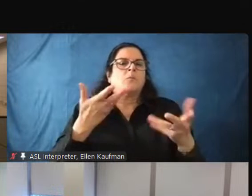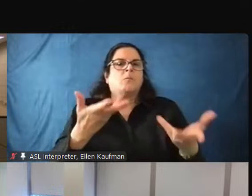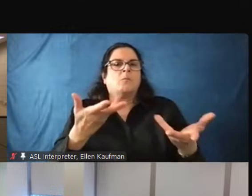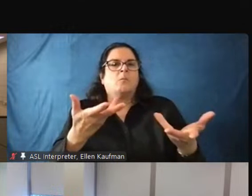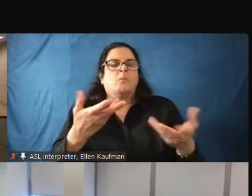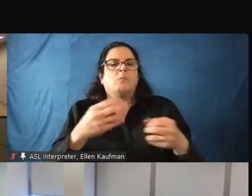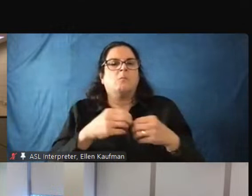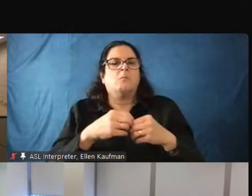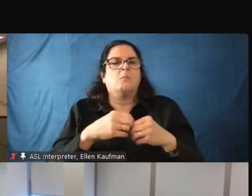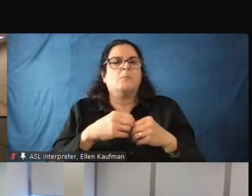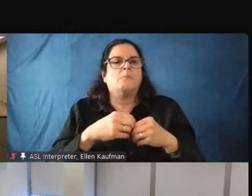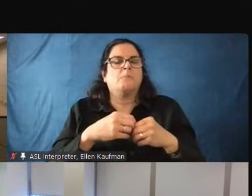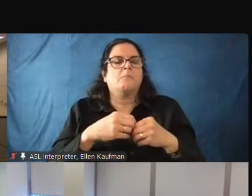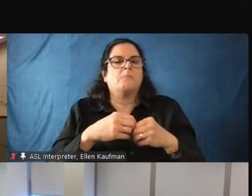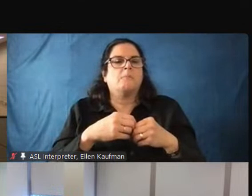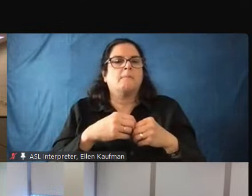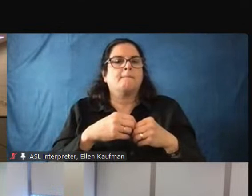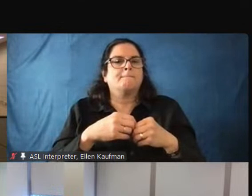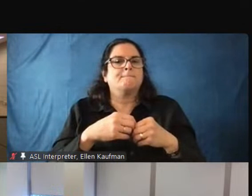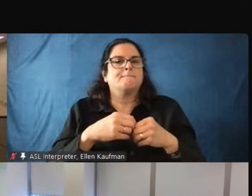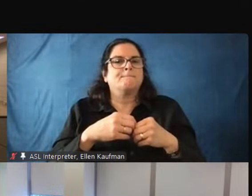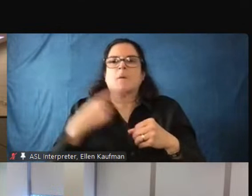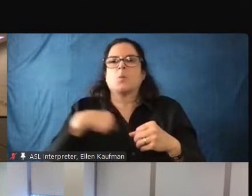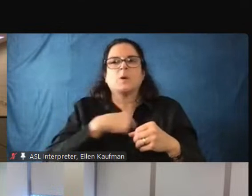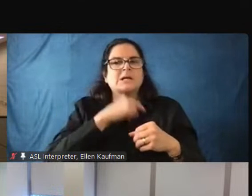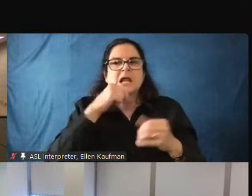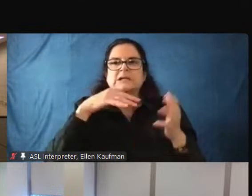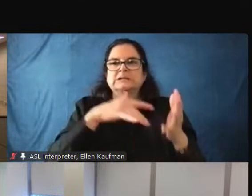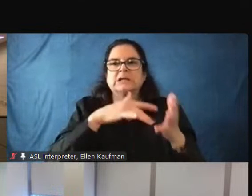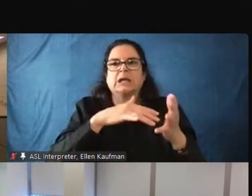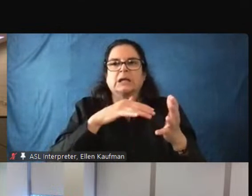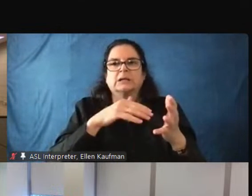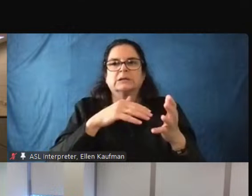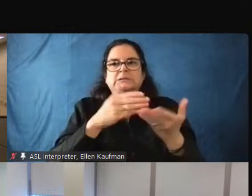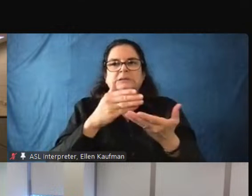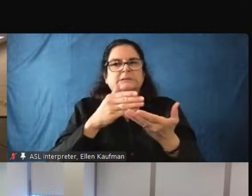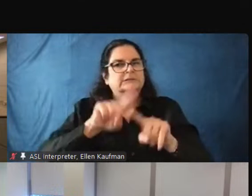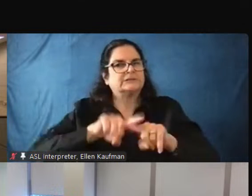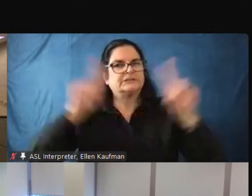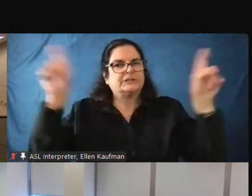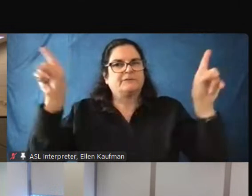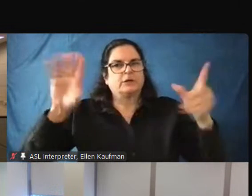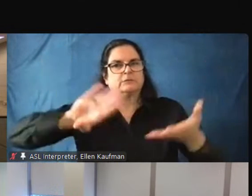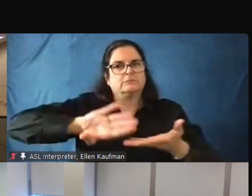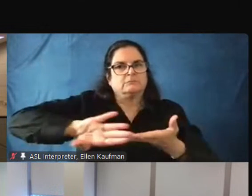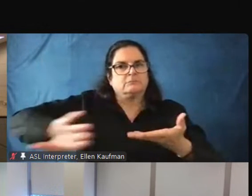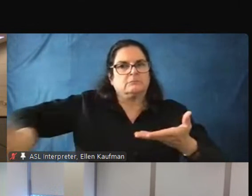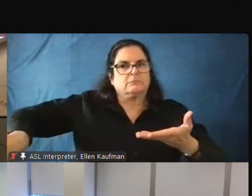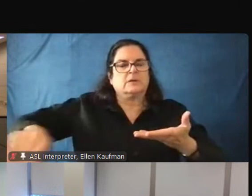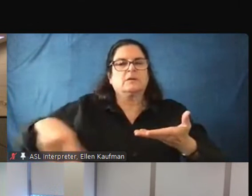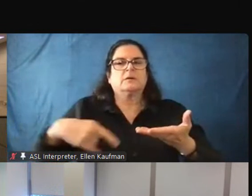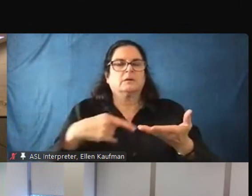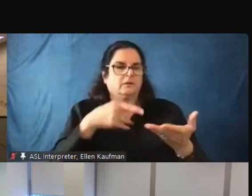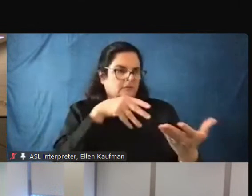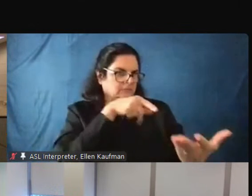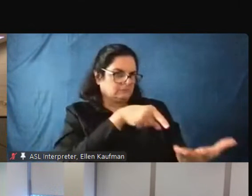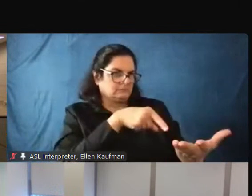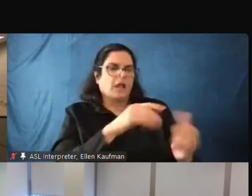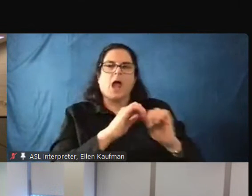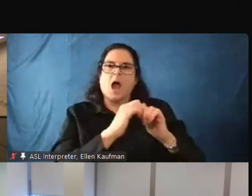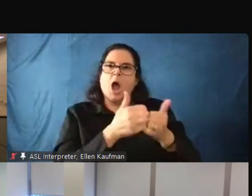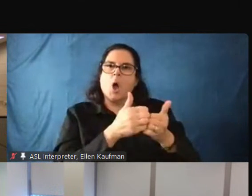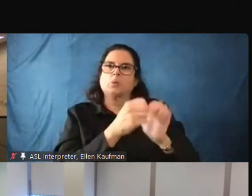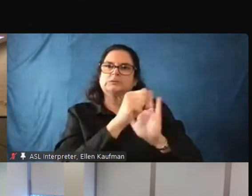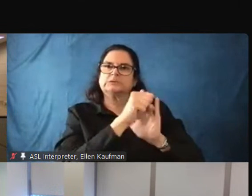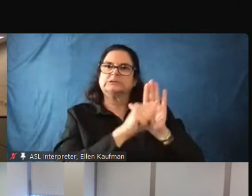have changed. We didn't look at it because it's not part of the outcomes that we're talking about. We're talking about how the state